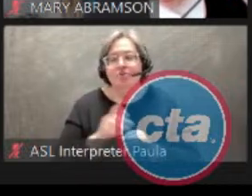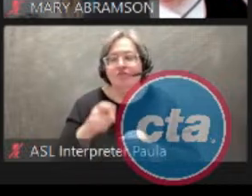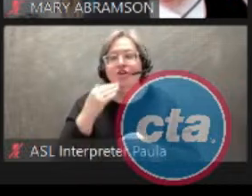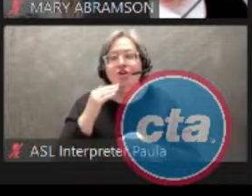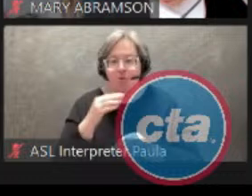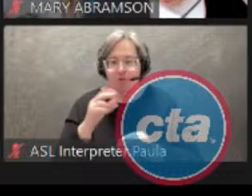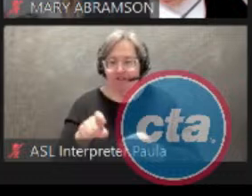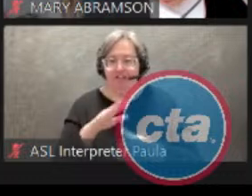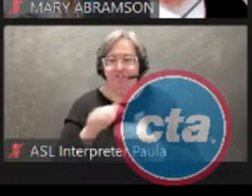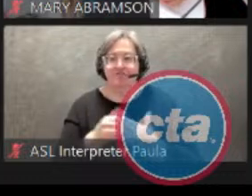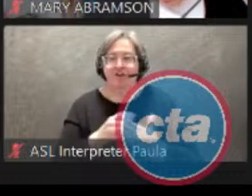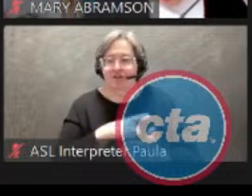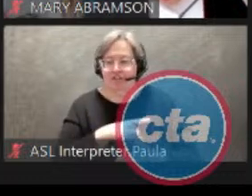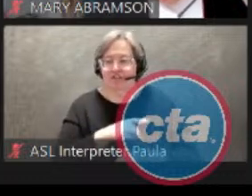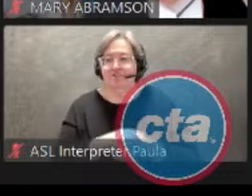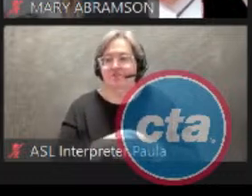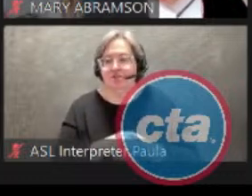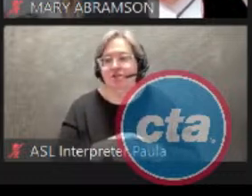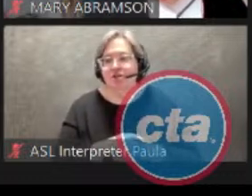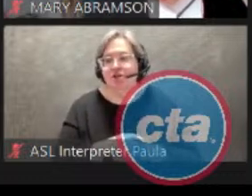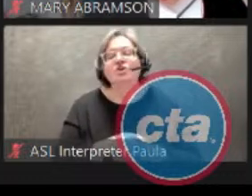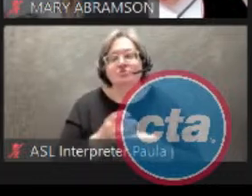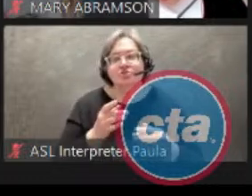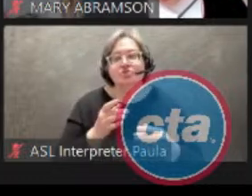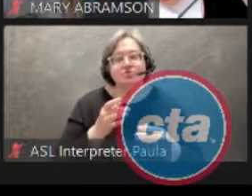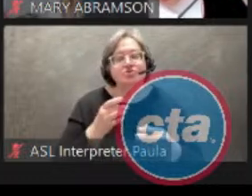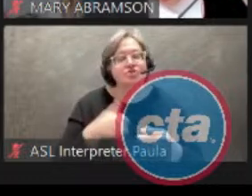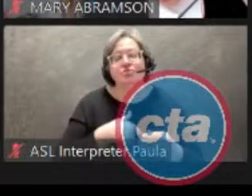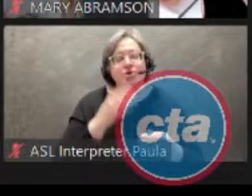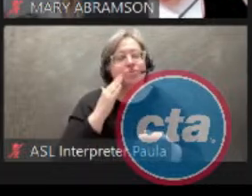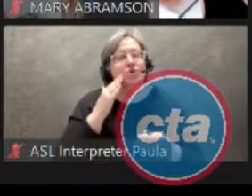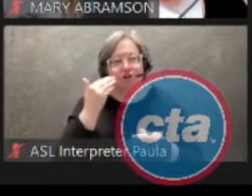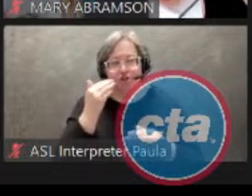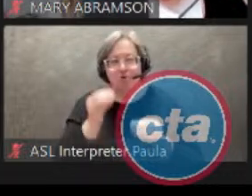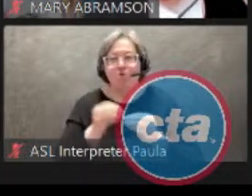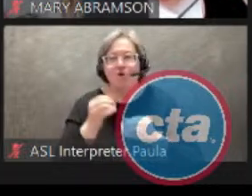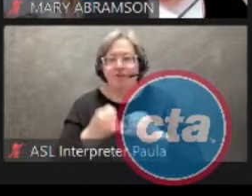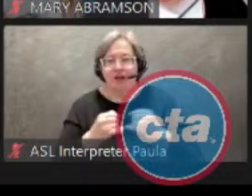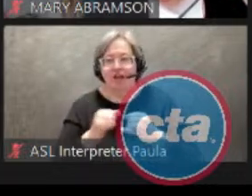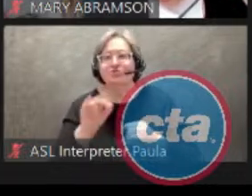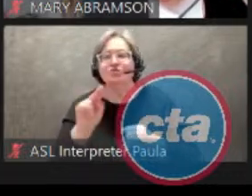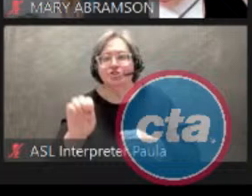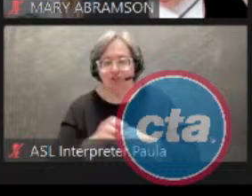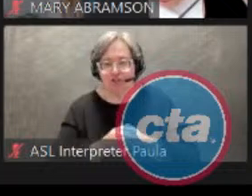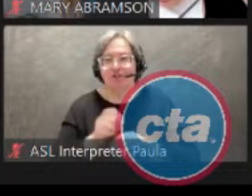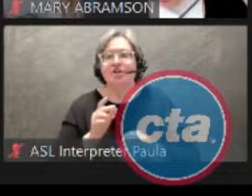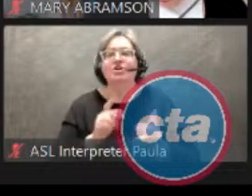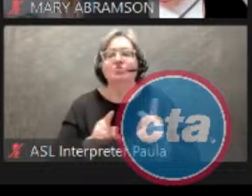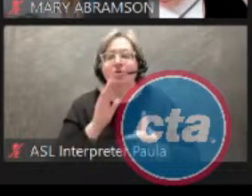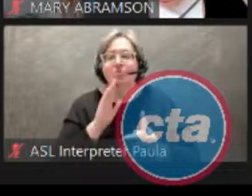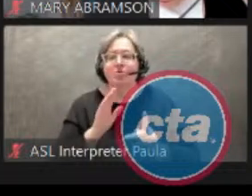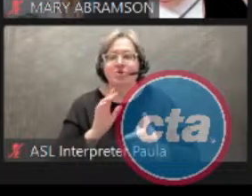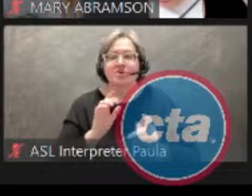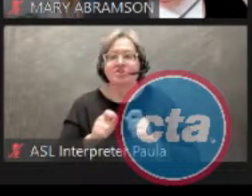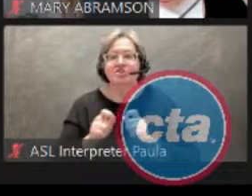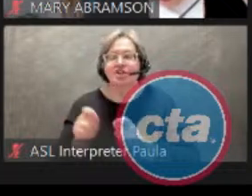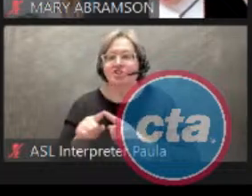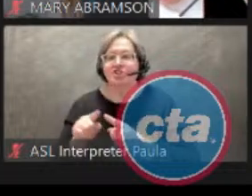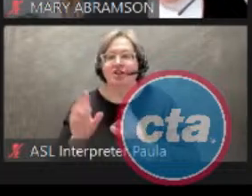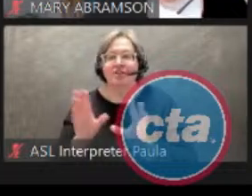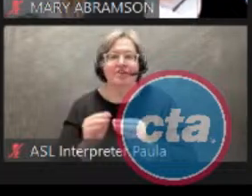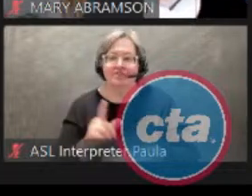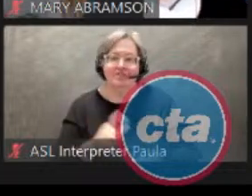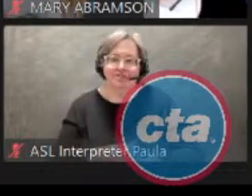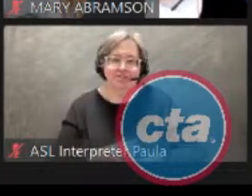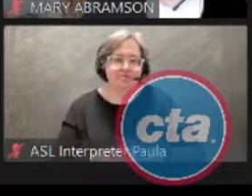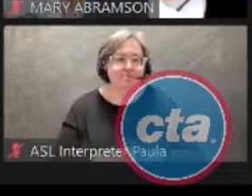of this, that, or another until probably the end of June at the earliest. And we expect that people will be changing all the way up until the convention for